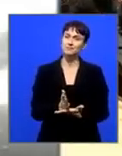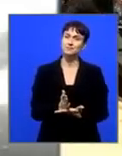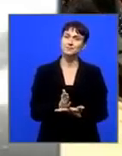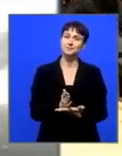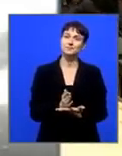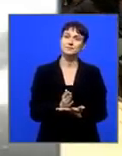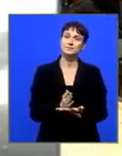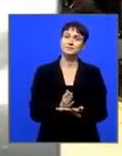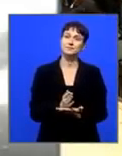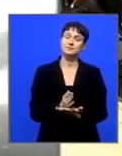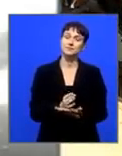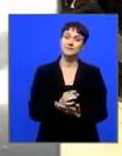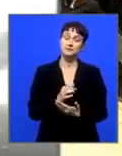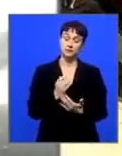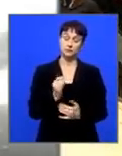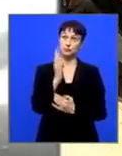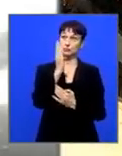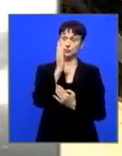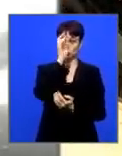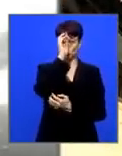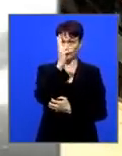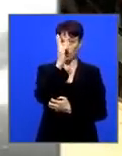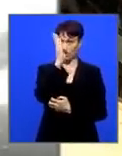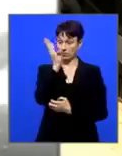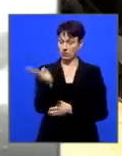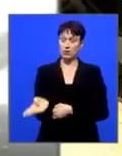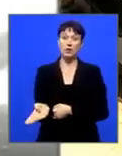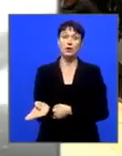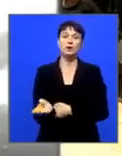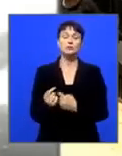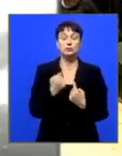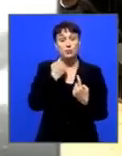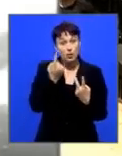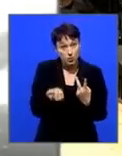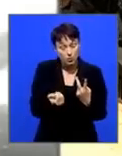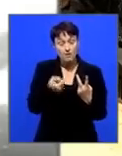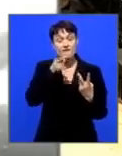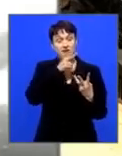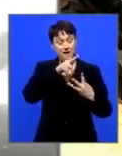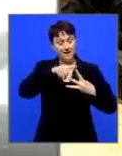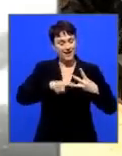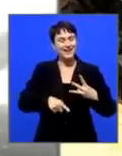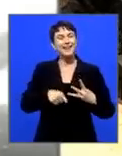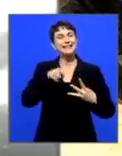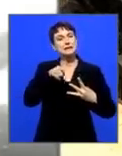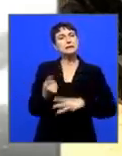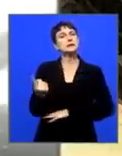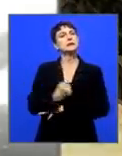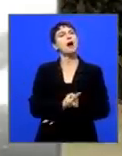this day from 12 o'clock and the next couple of days do indeed